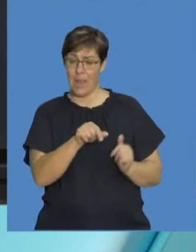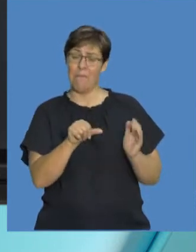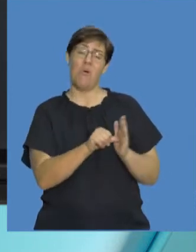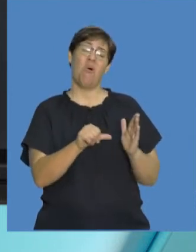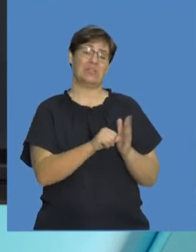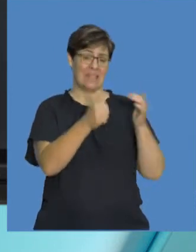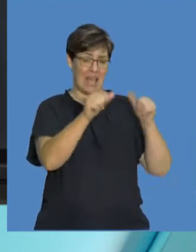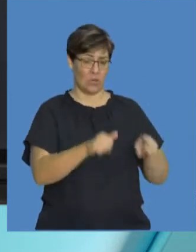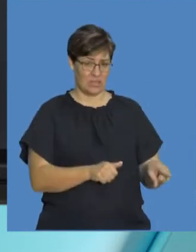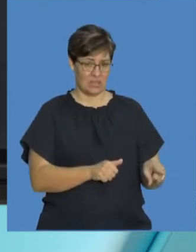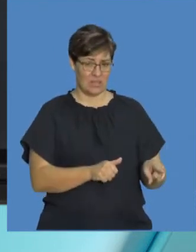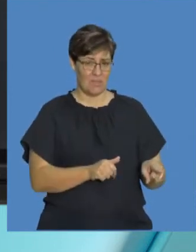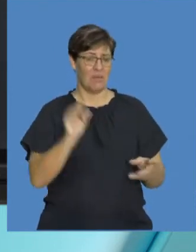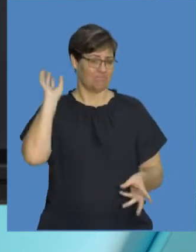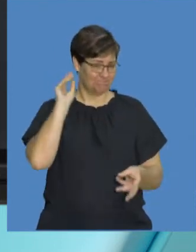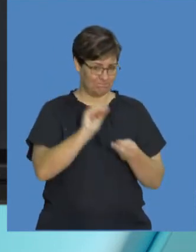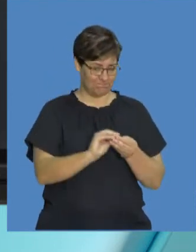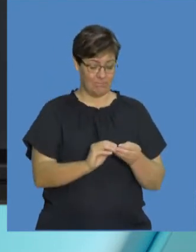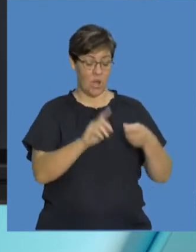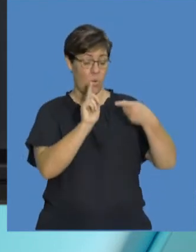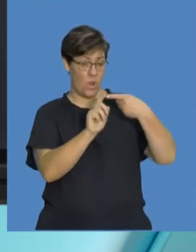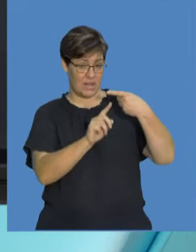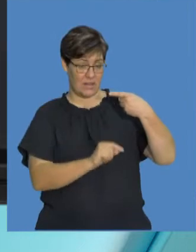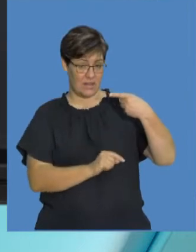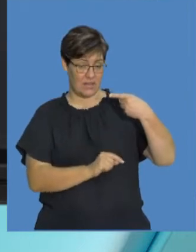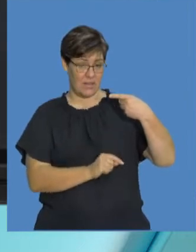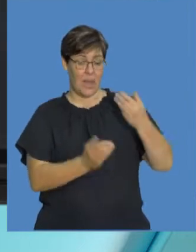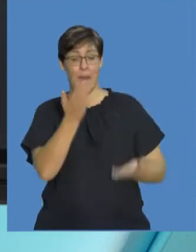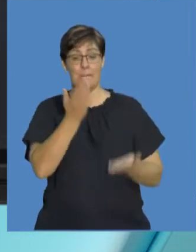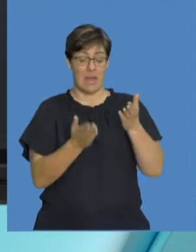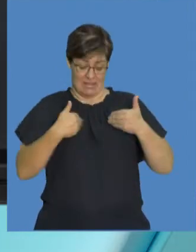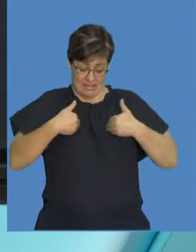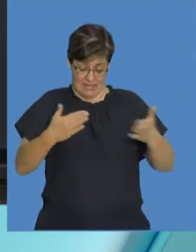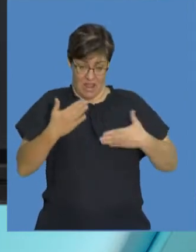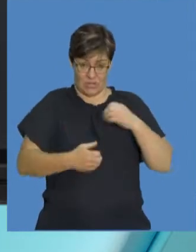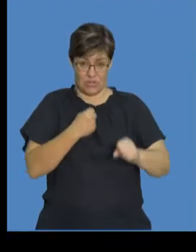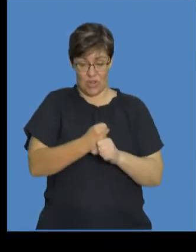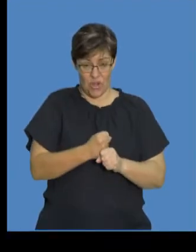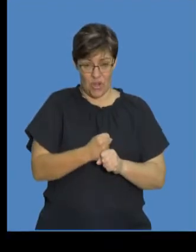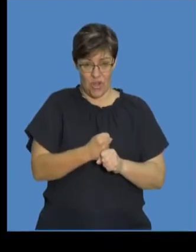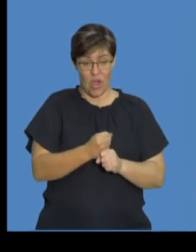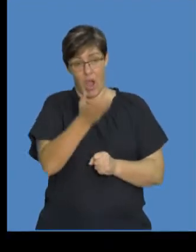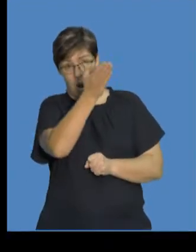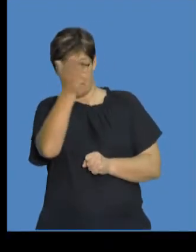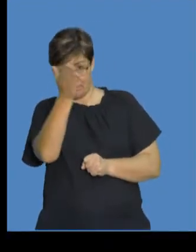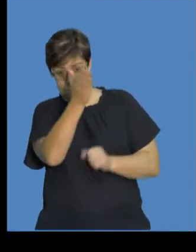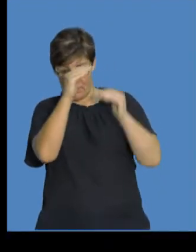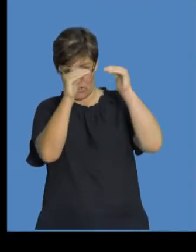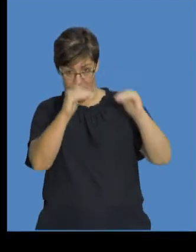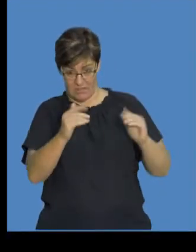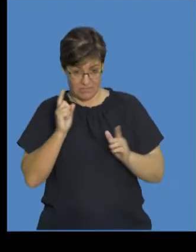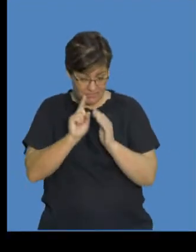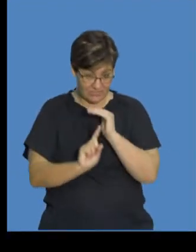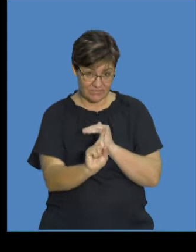this account, allow me to recap. 1, your balance at the beginning of the year, the goods on your